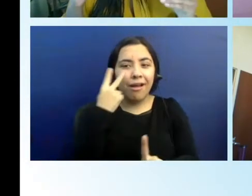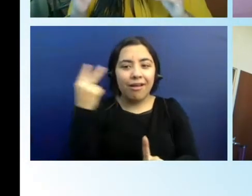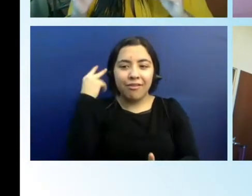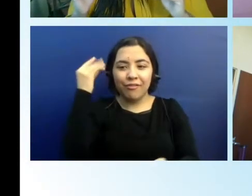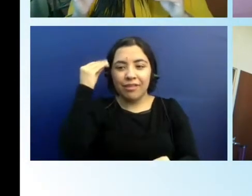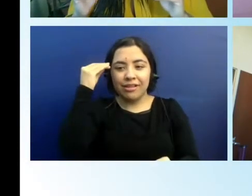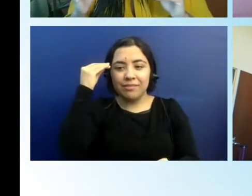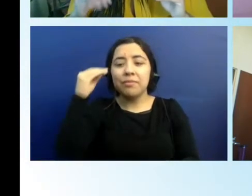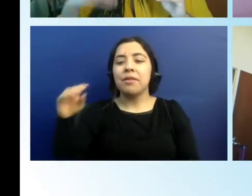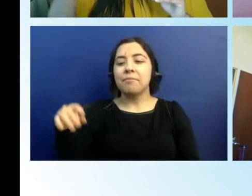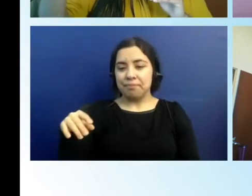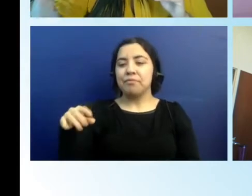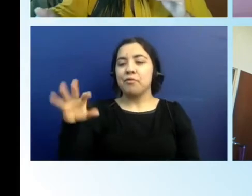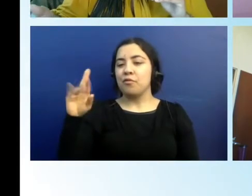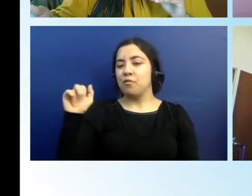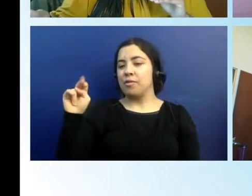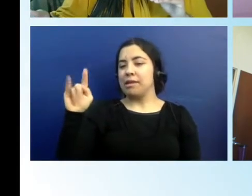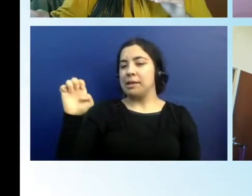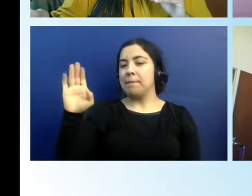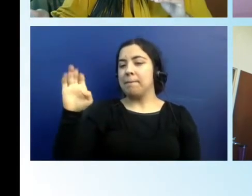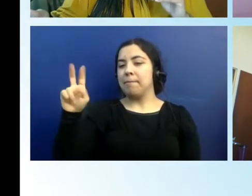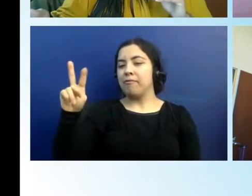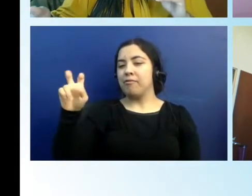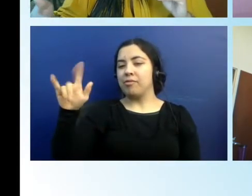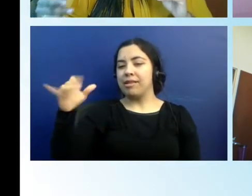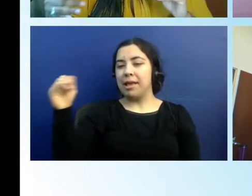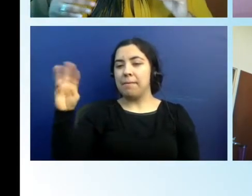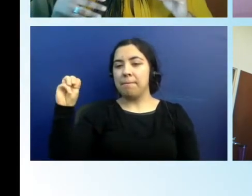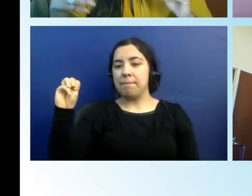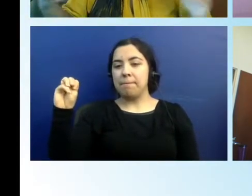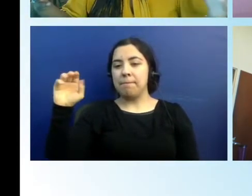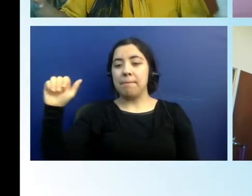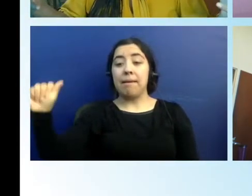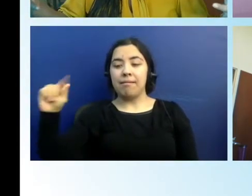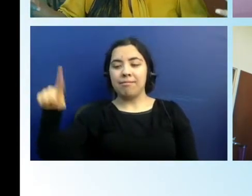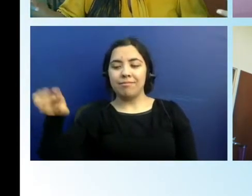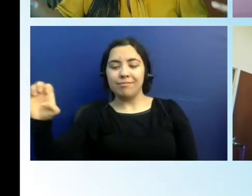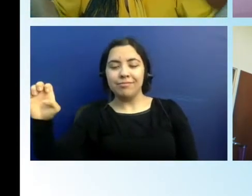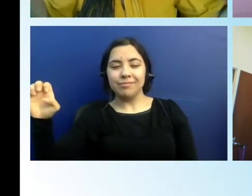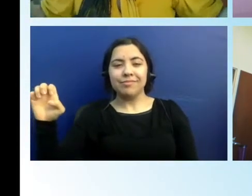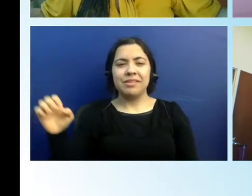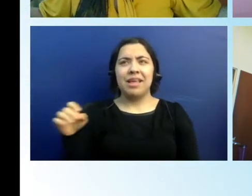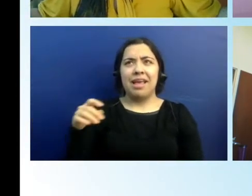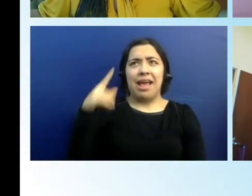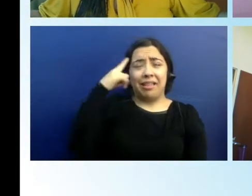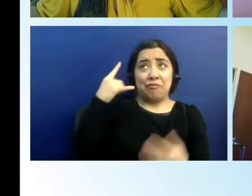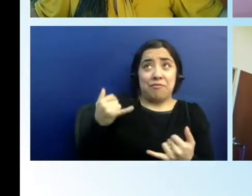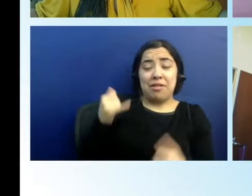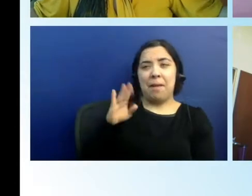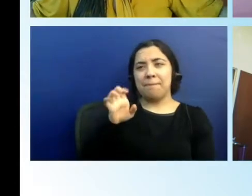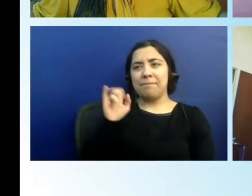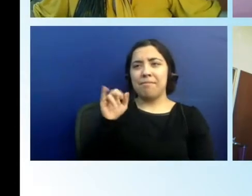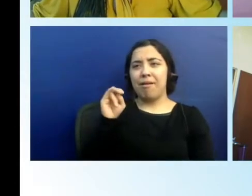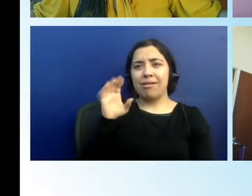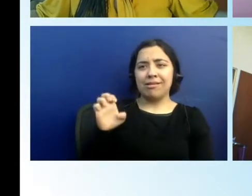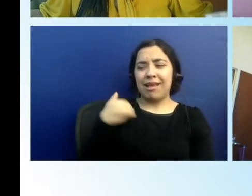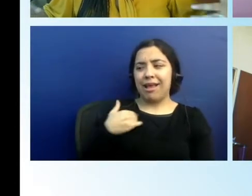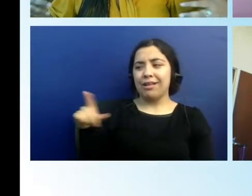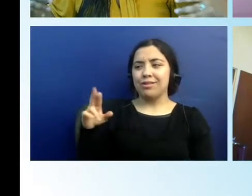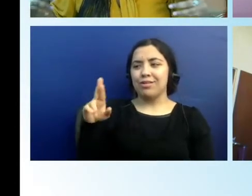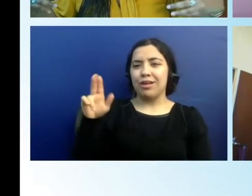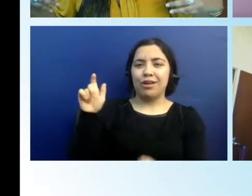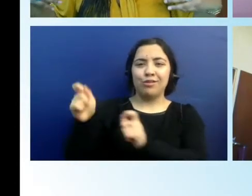But what I love about it is, you know, Beyonce has a remix now. And so there's now this generational love for that